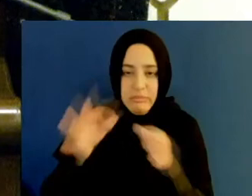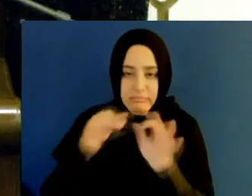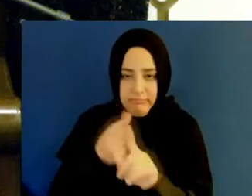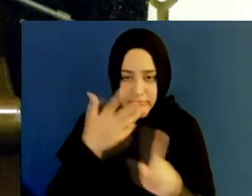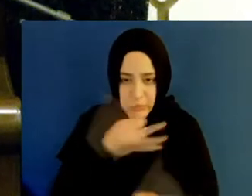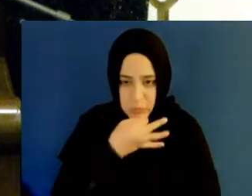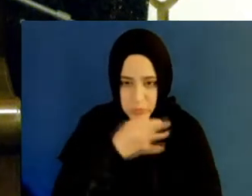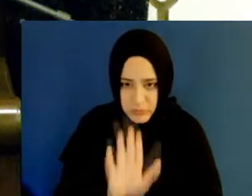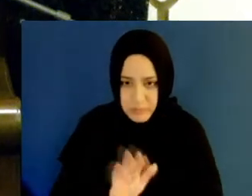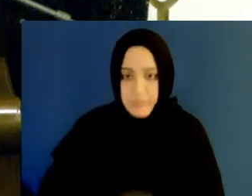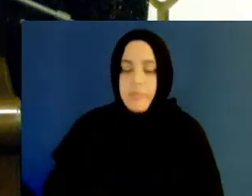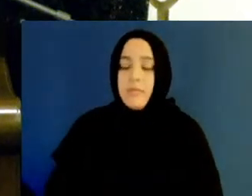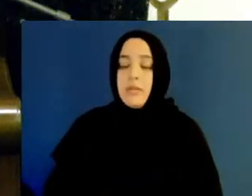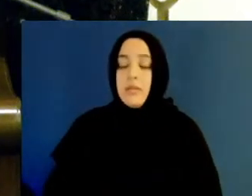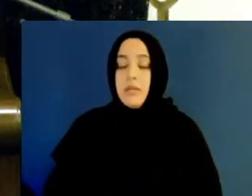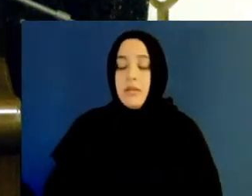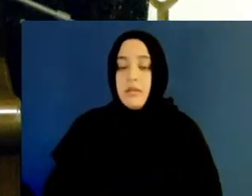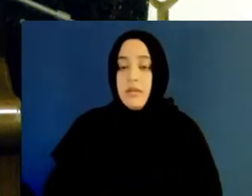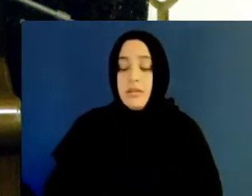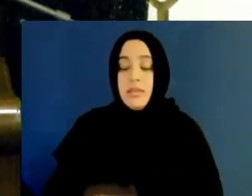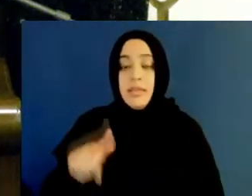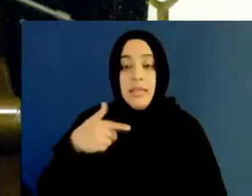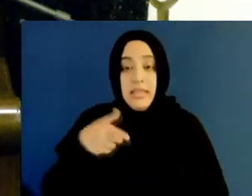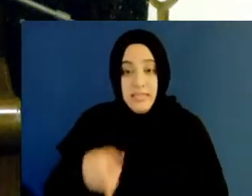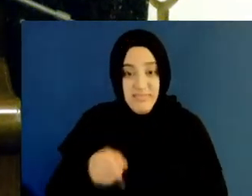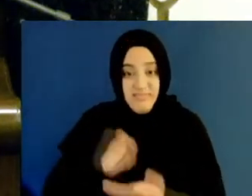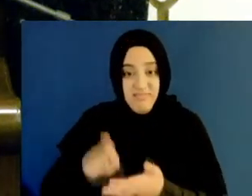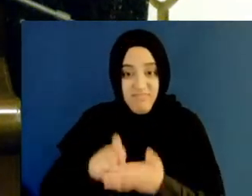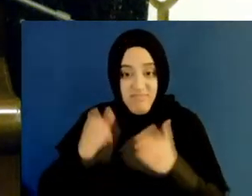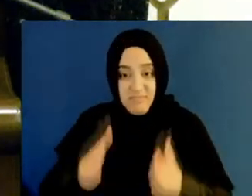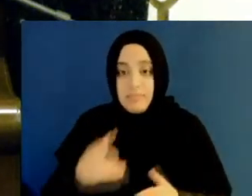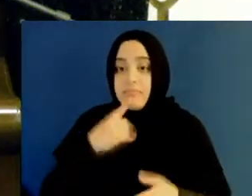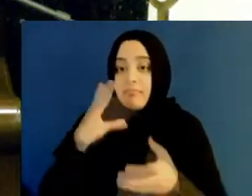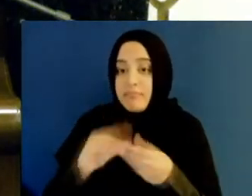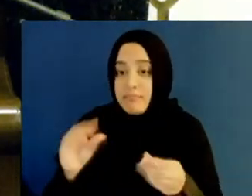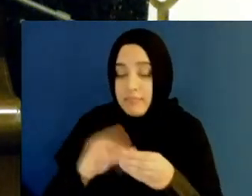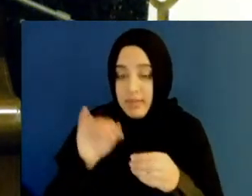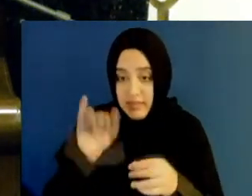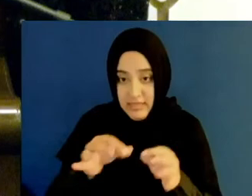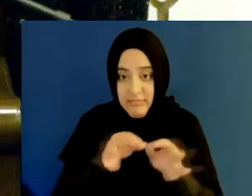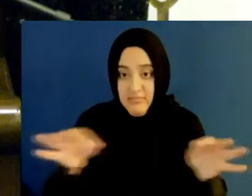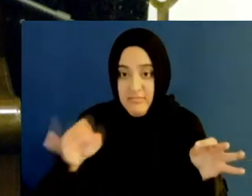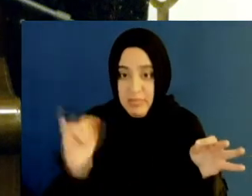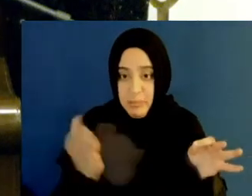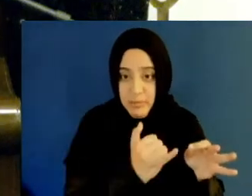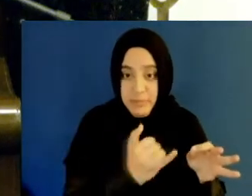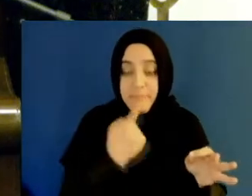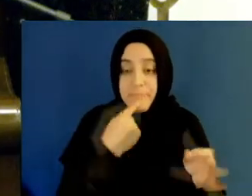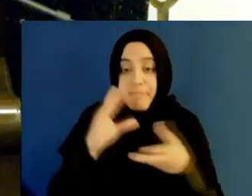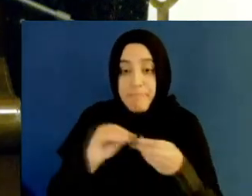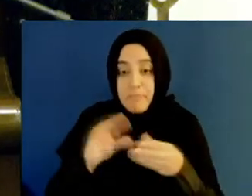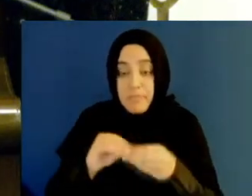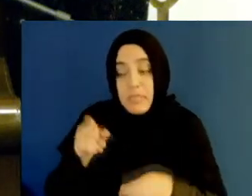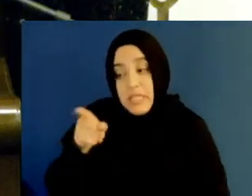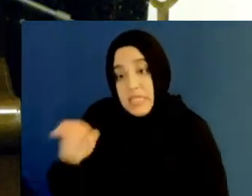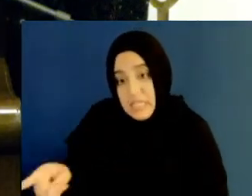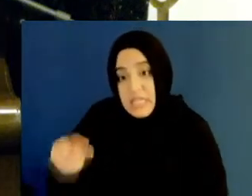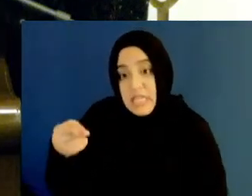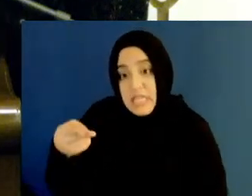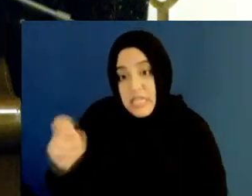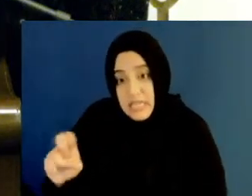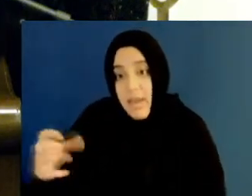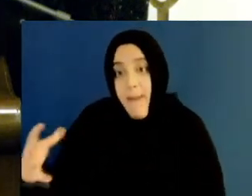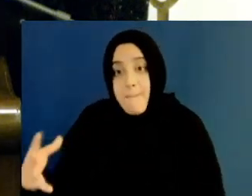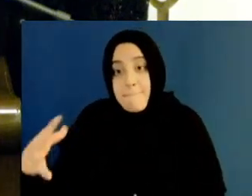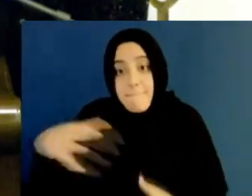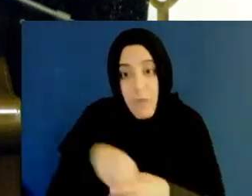Waqad hadhara ba'd al-kital. He participated in a part of the battle on